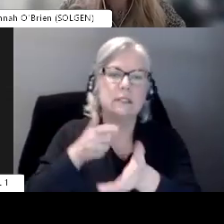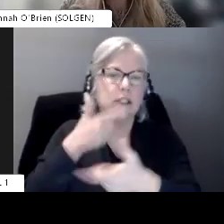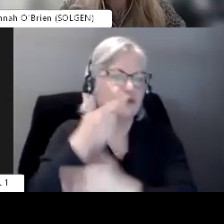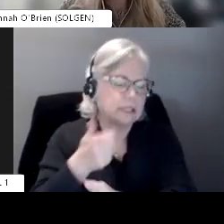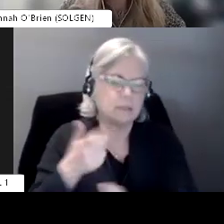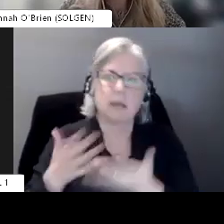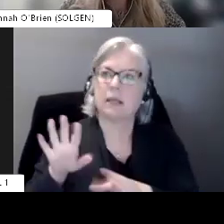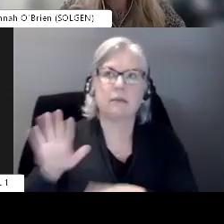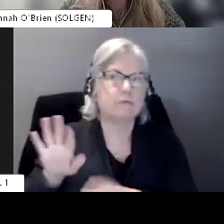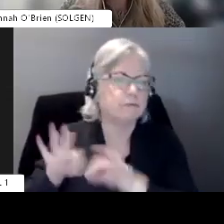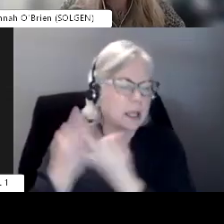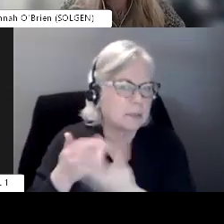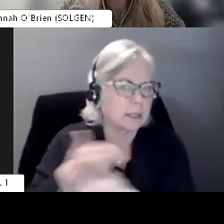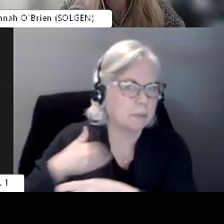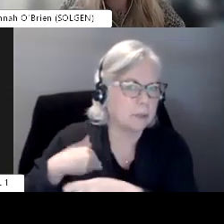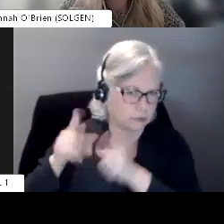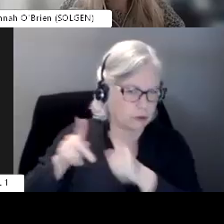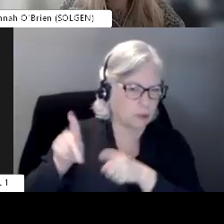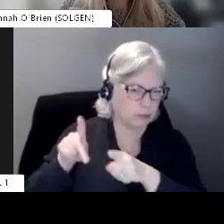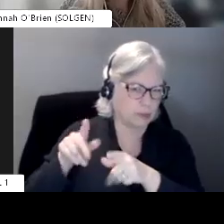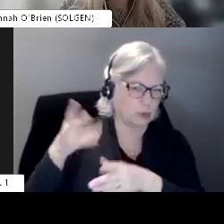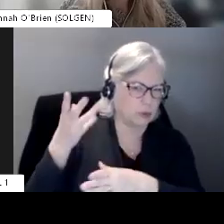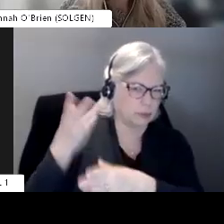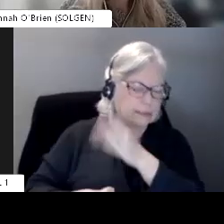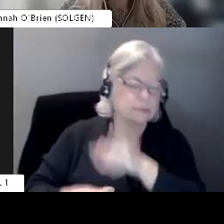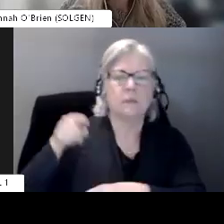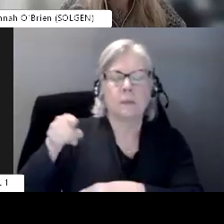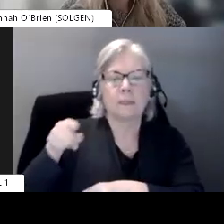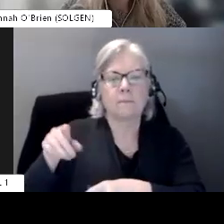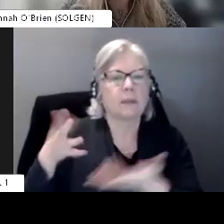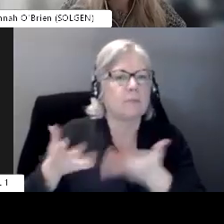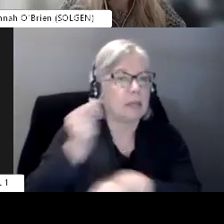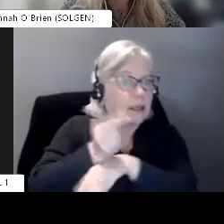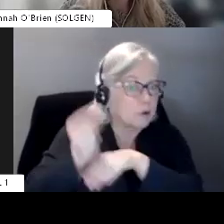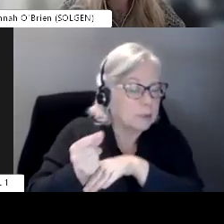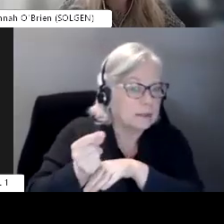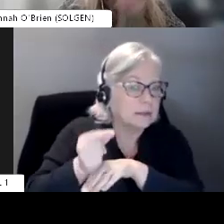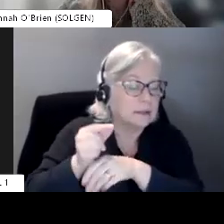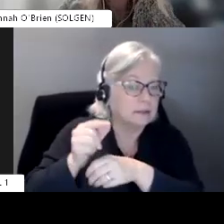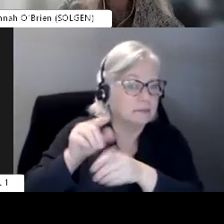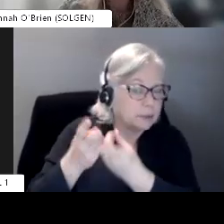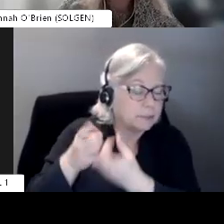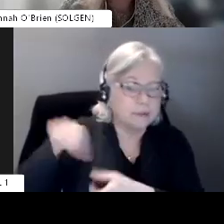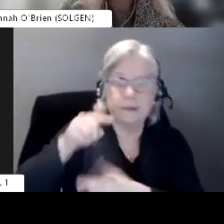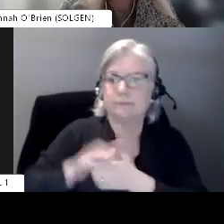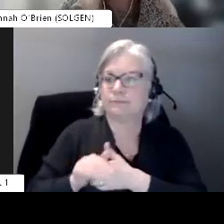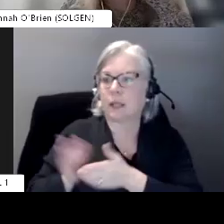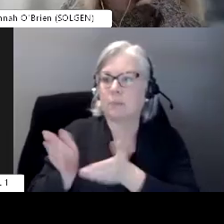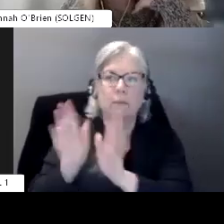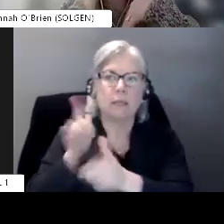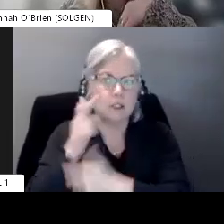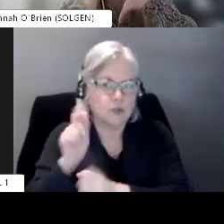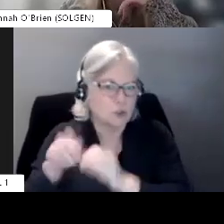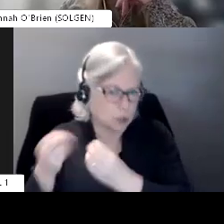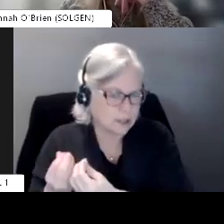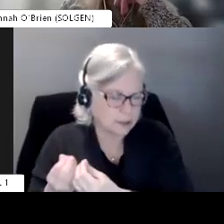members of the deceased person. It may include government ministries. It may include public interest organizations, just as